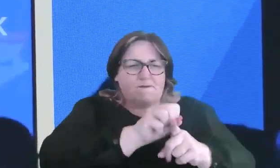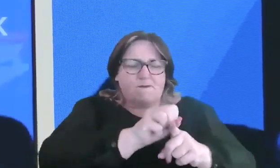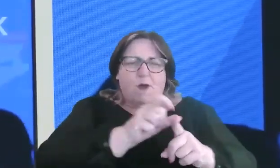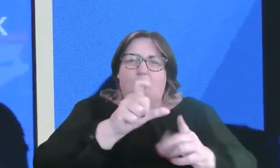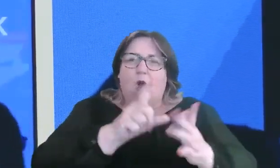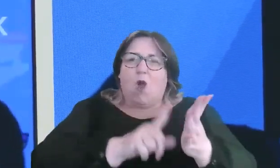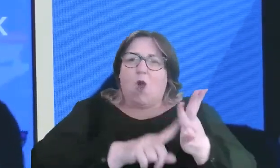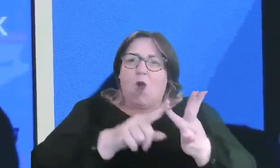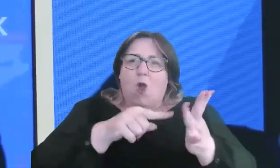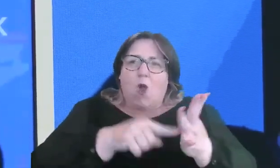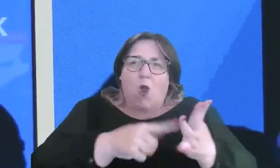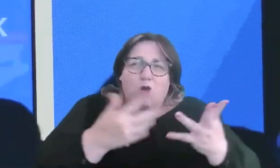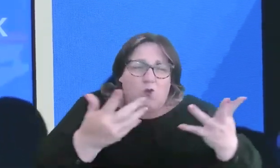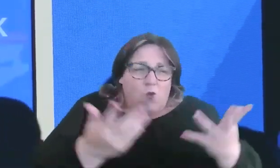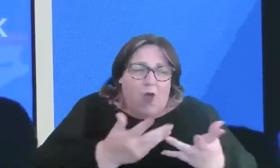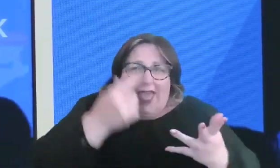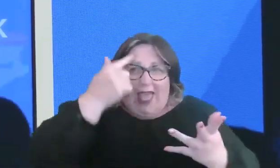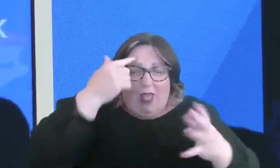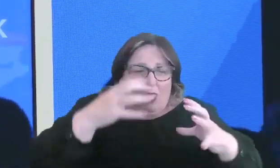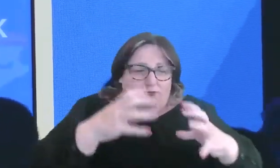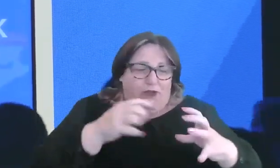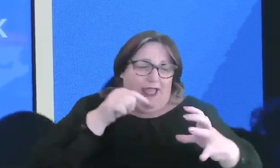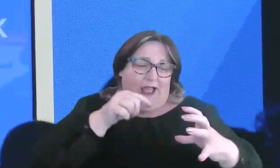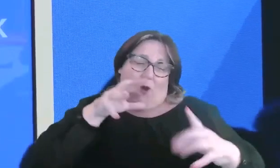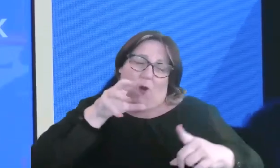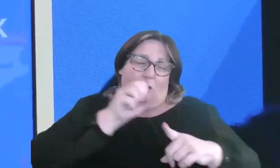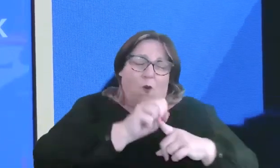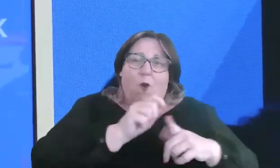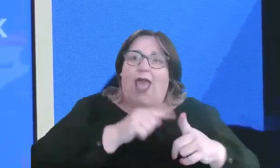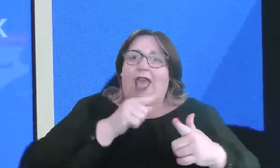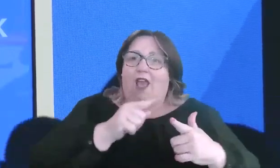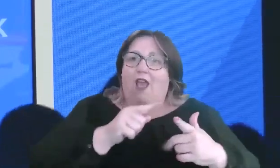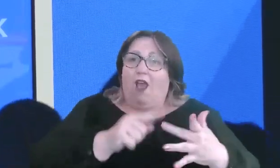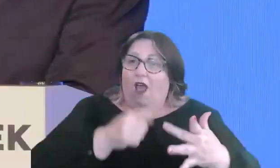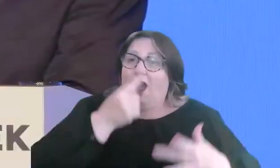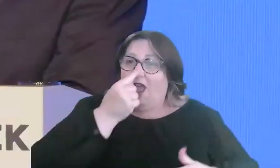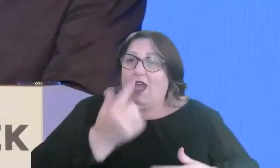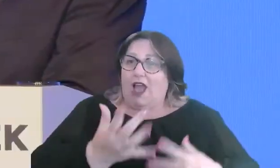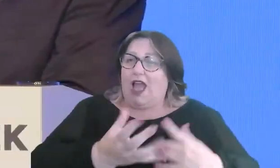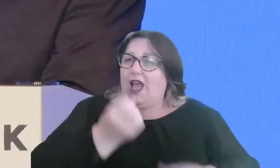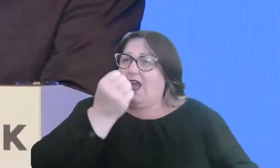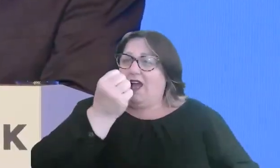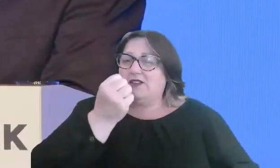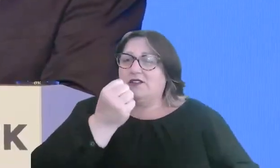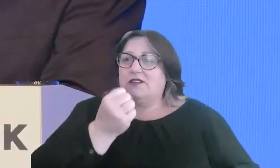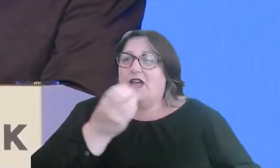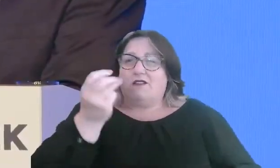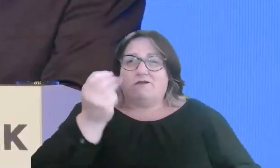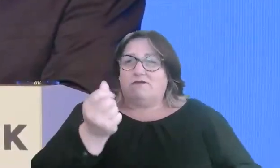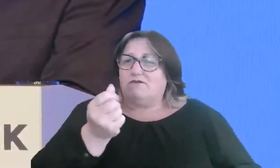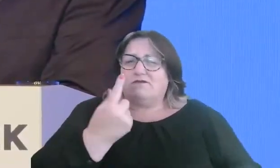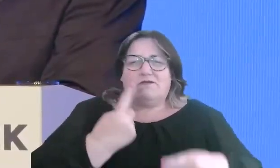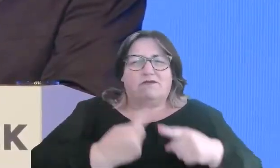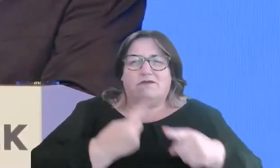a microsecond of the time it would have taken otherwise, brilliantly saving people's lives in